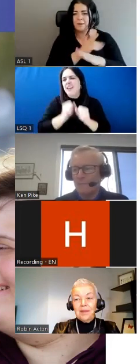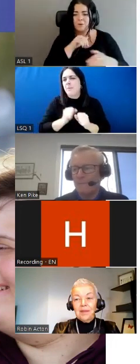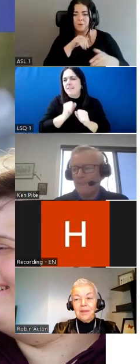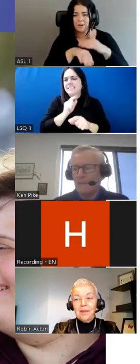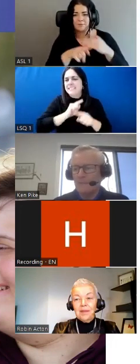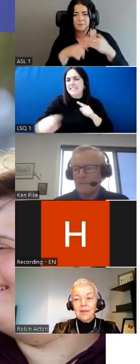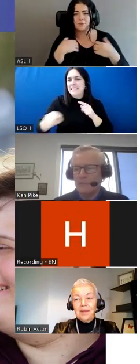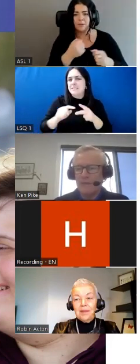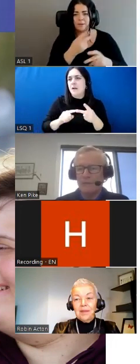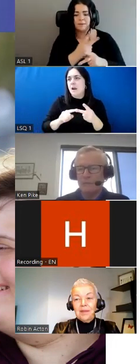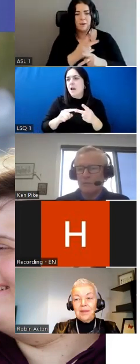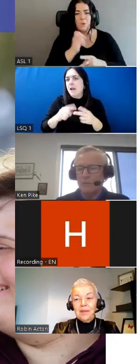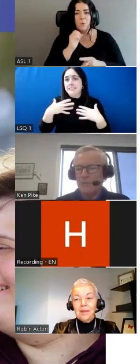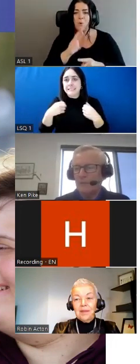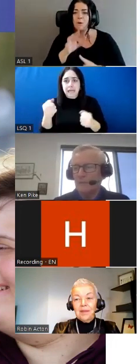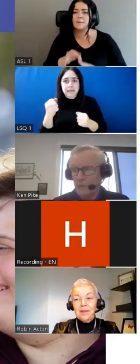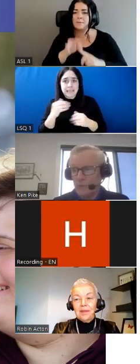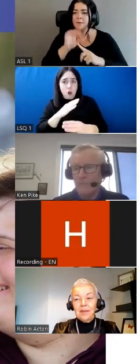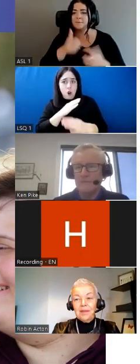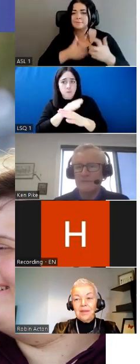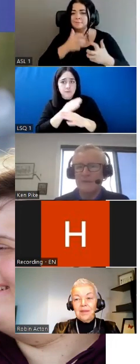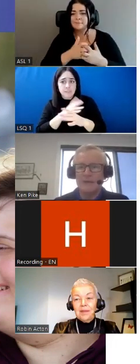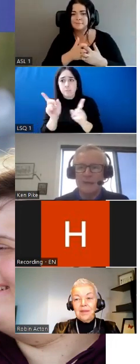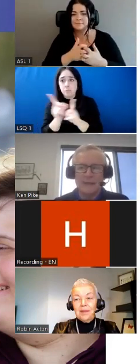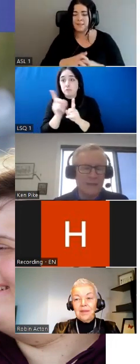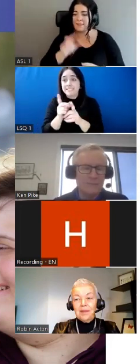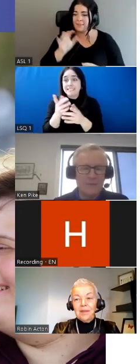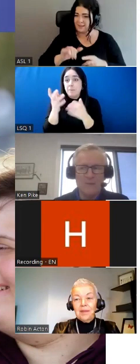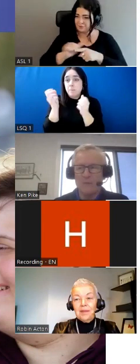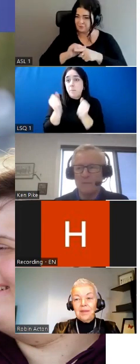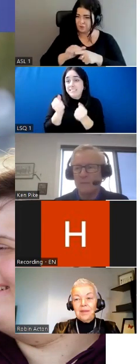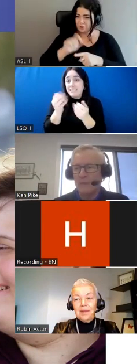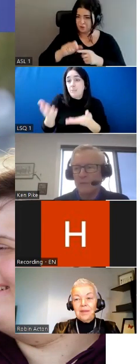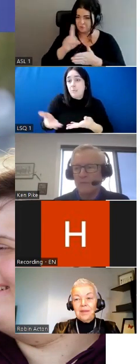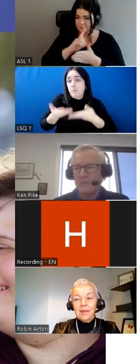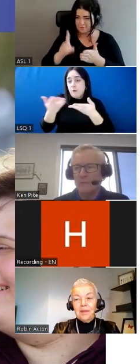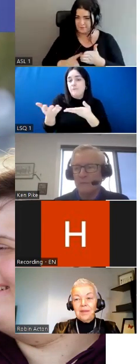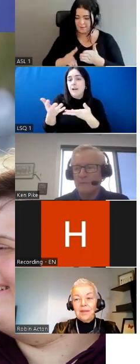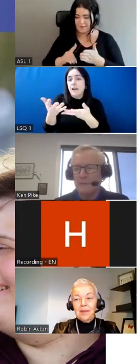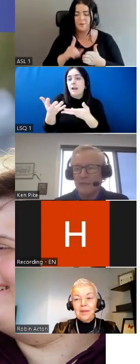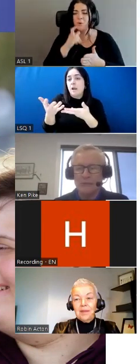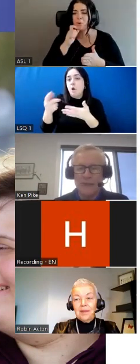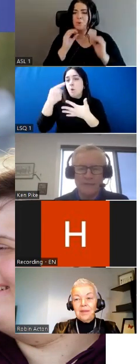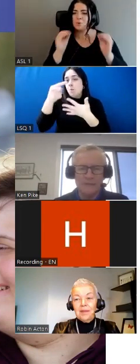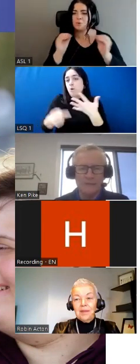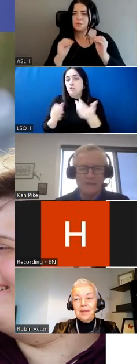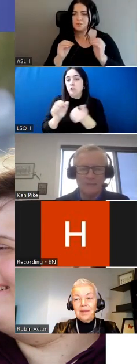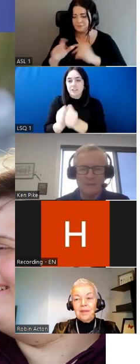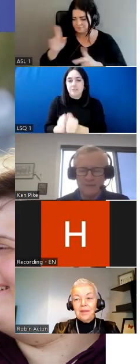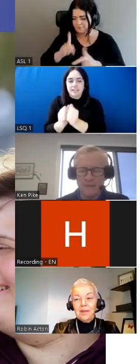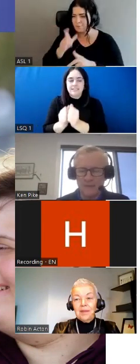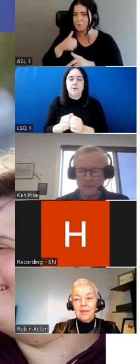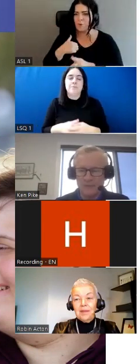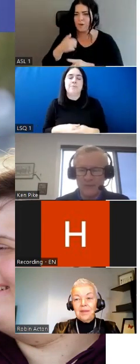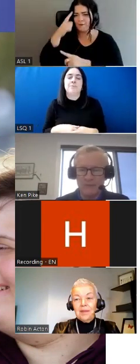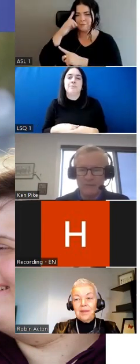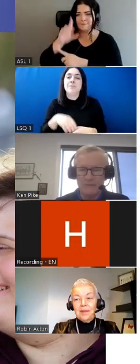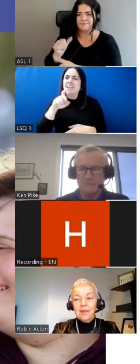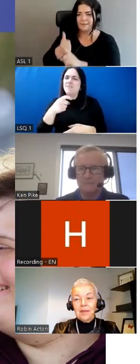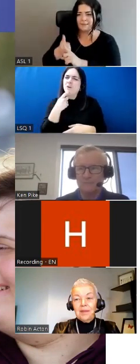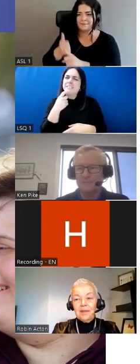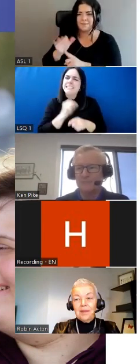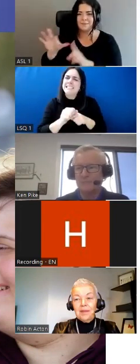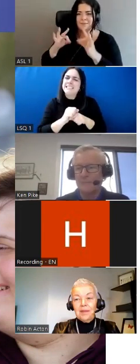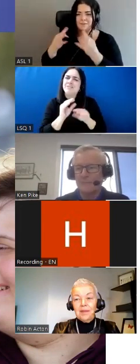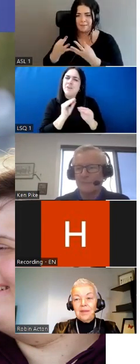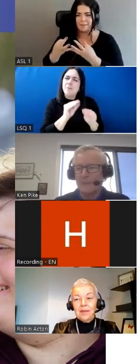require. This training could be or should be designed and led by people with intellectual and other disabilities and their family.